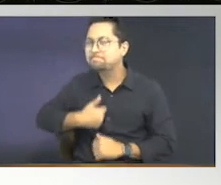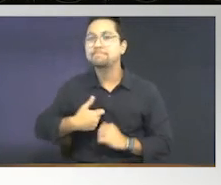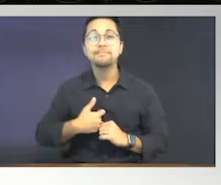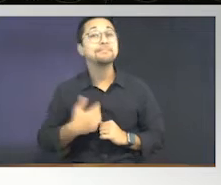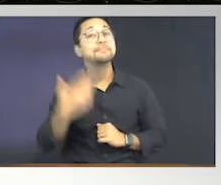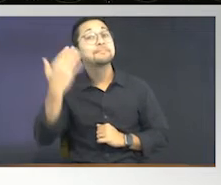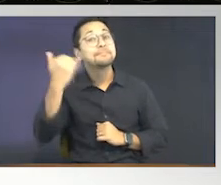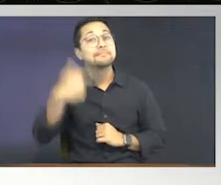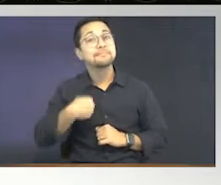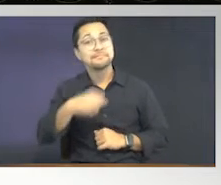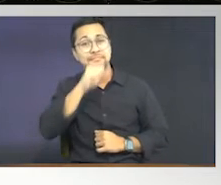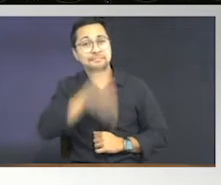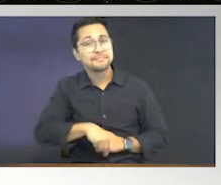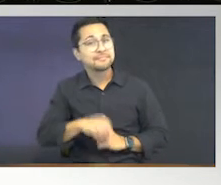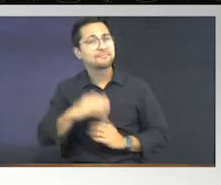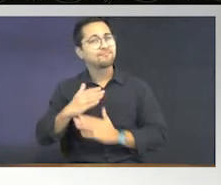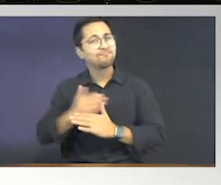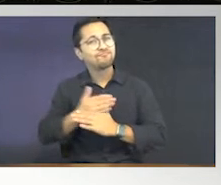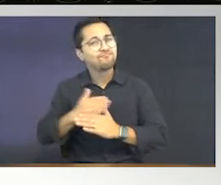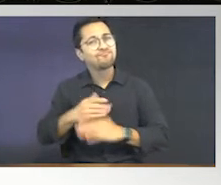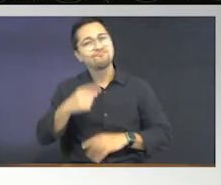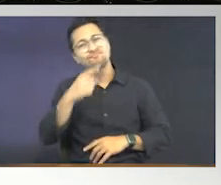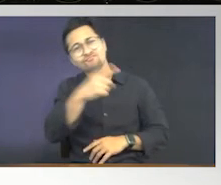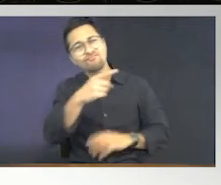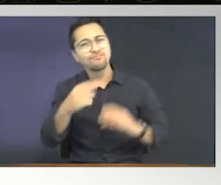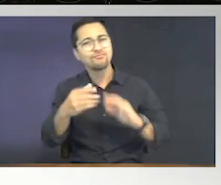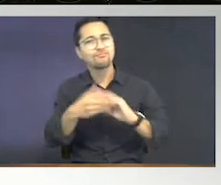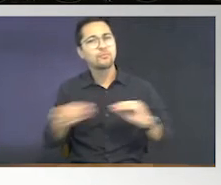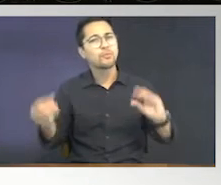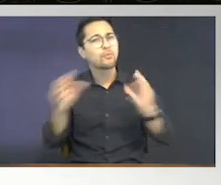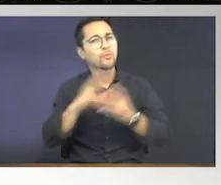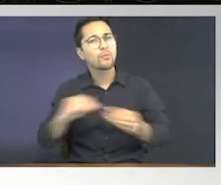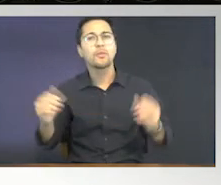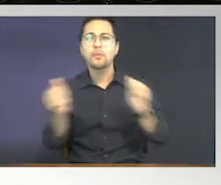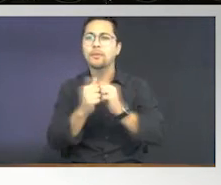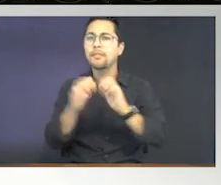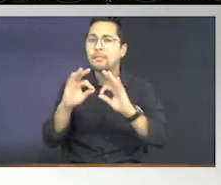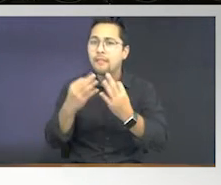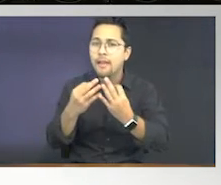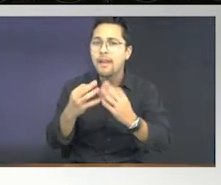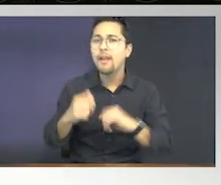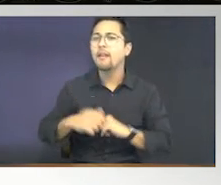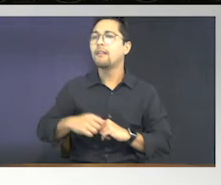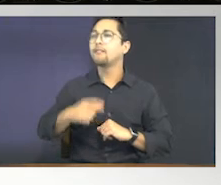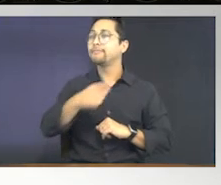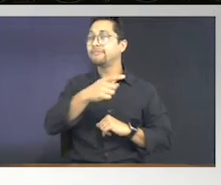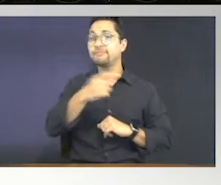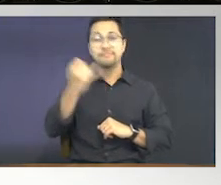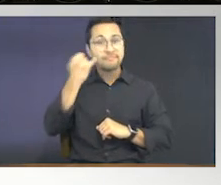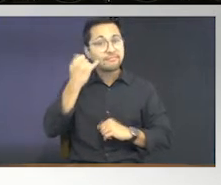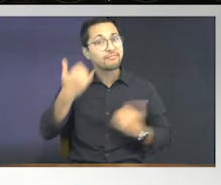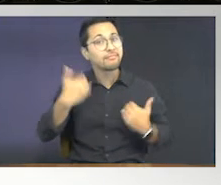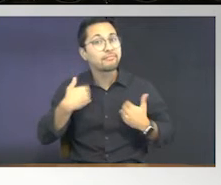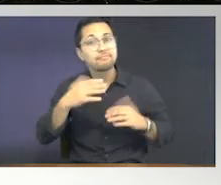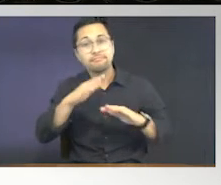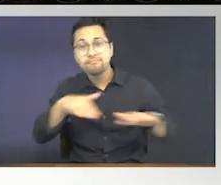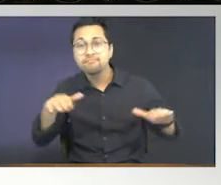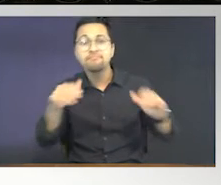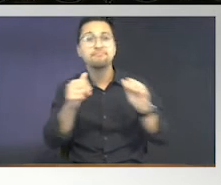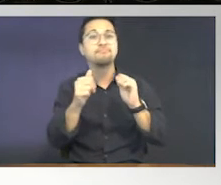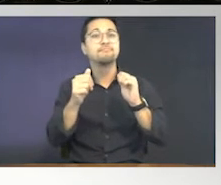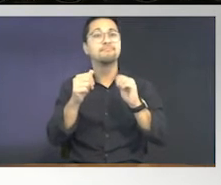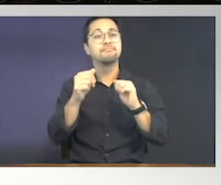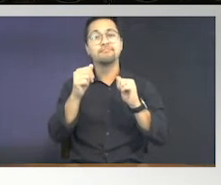I always like to share this with families that have children that are first entering our